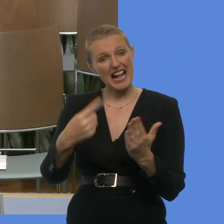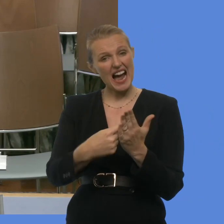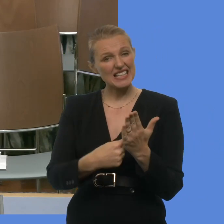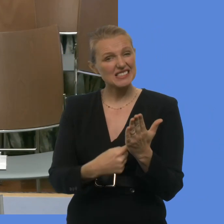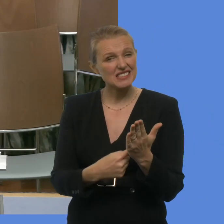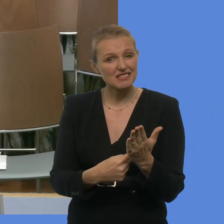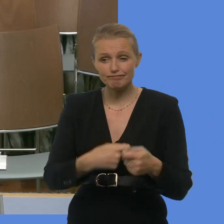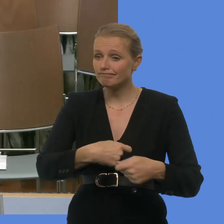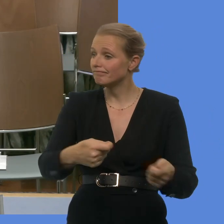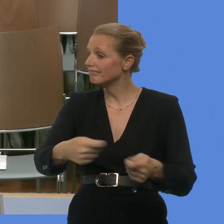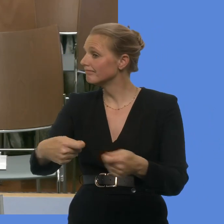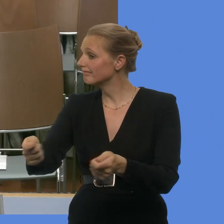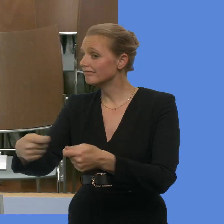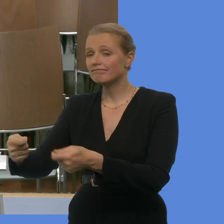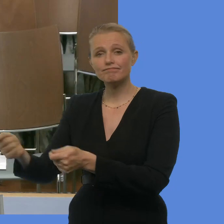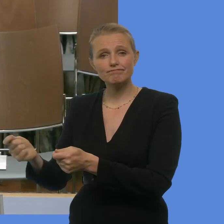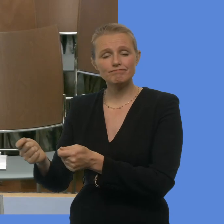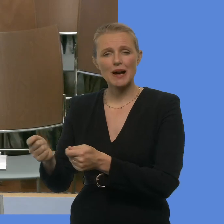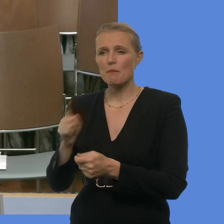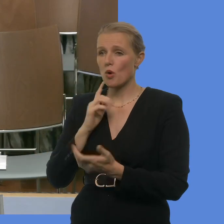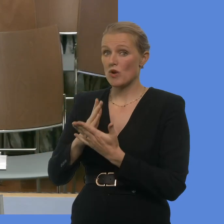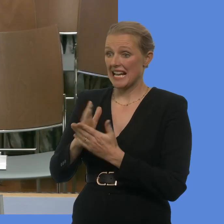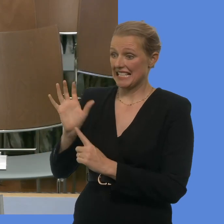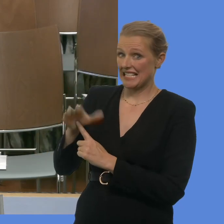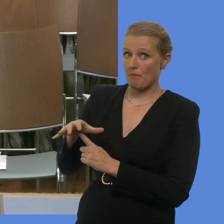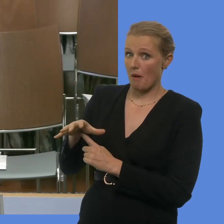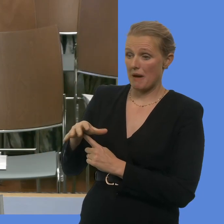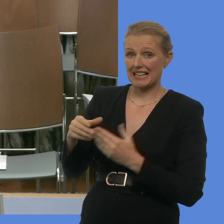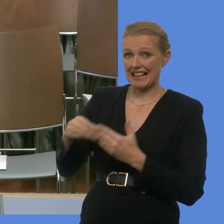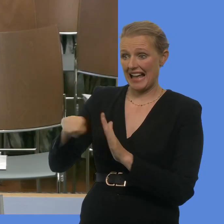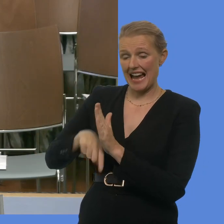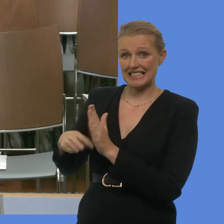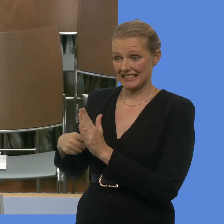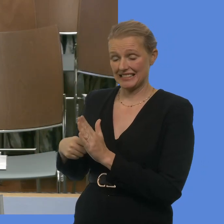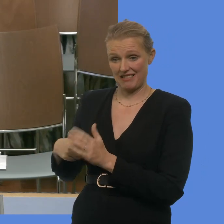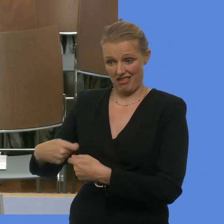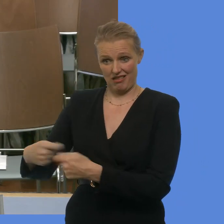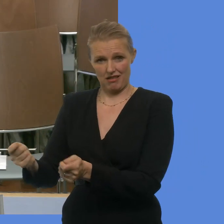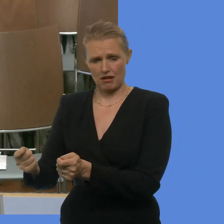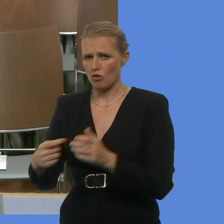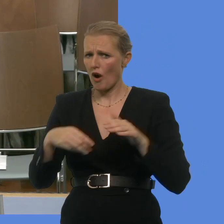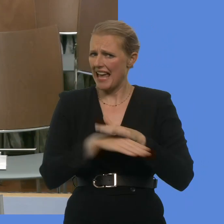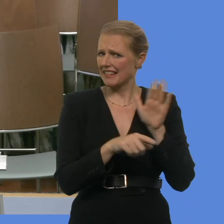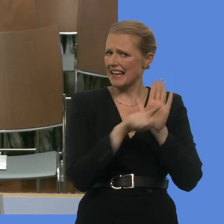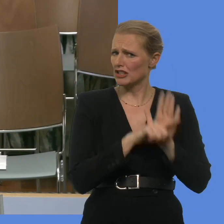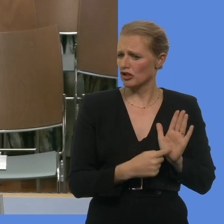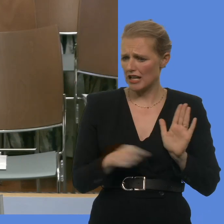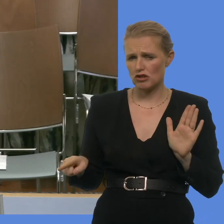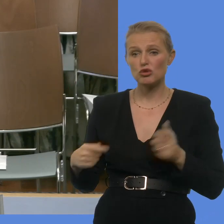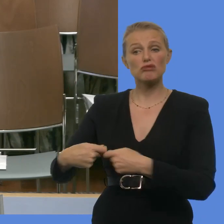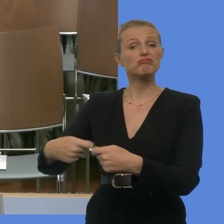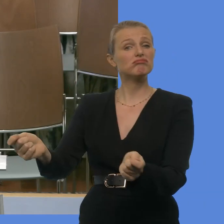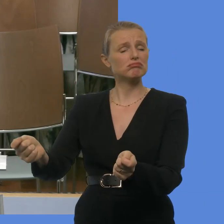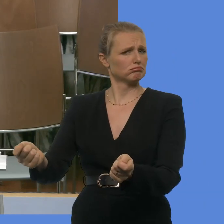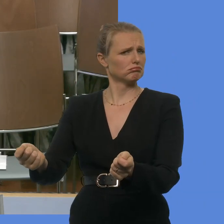is to be left to departmental guidance rather than being defined in the legislation. And then clauses 7 and 8 set out